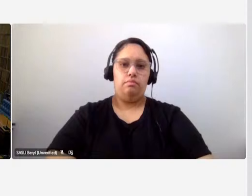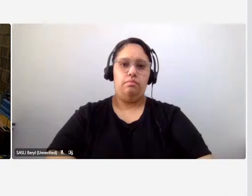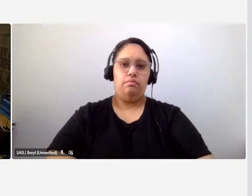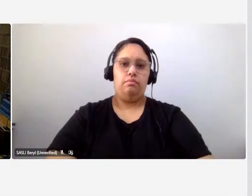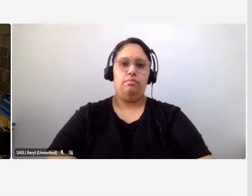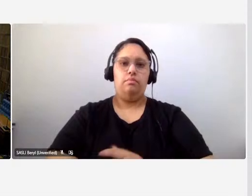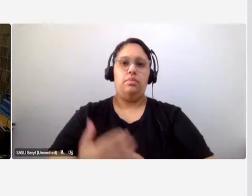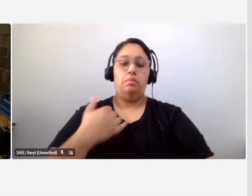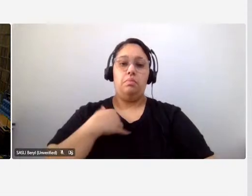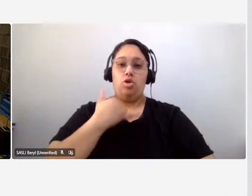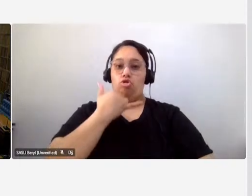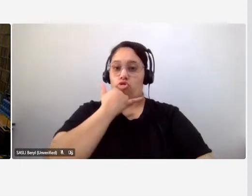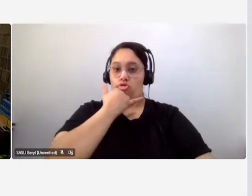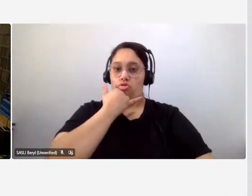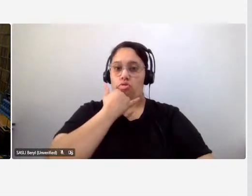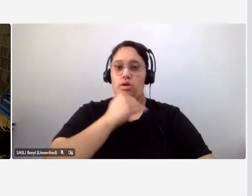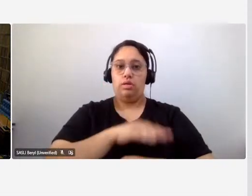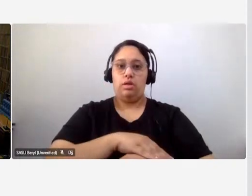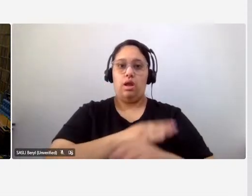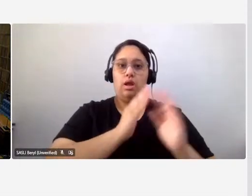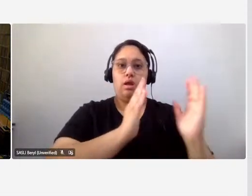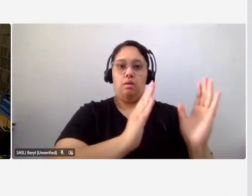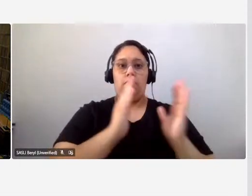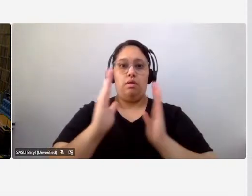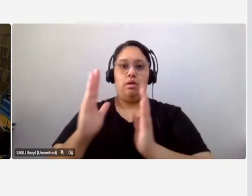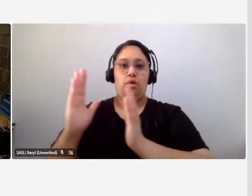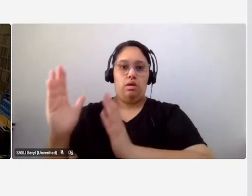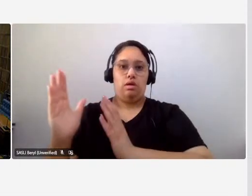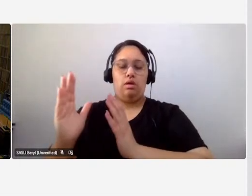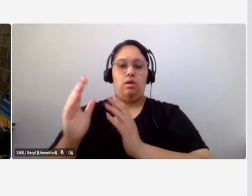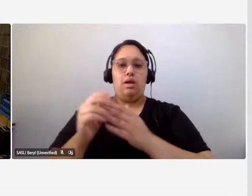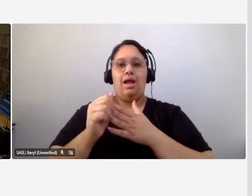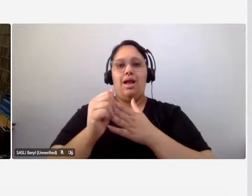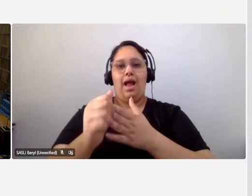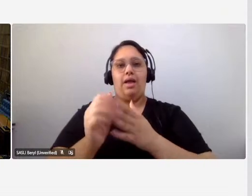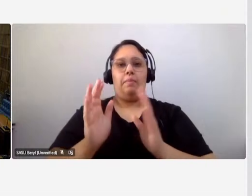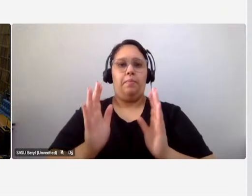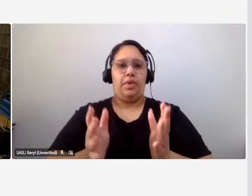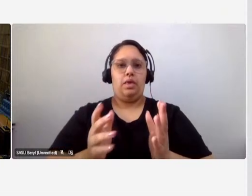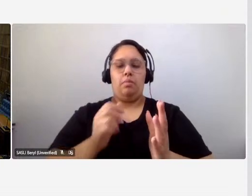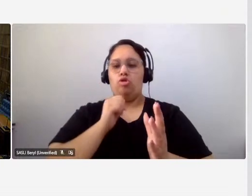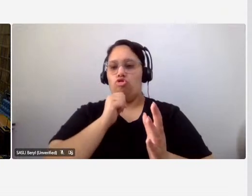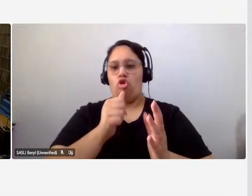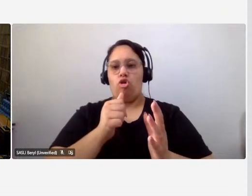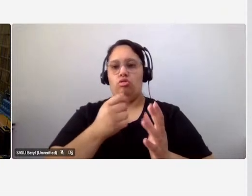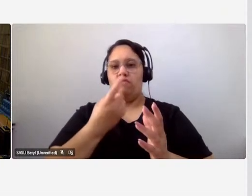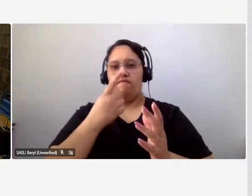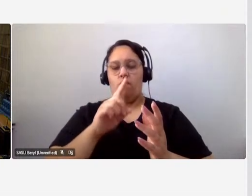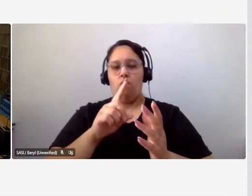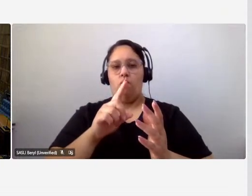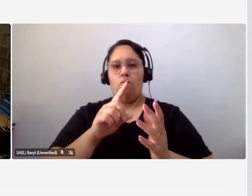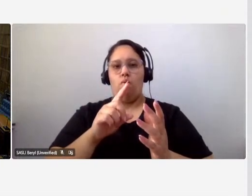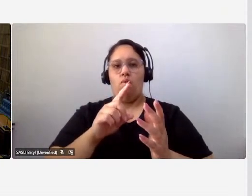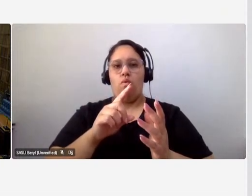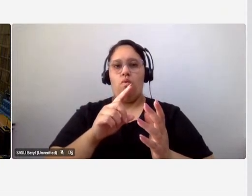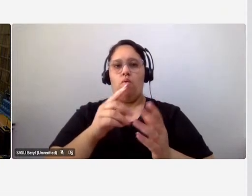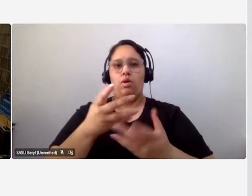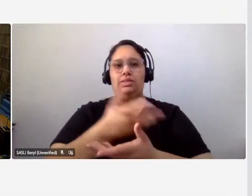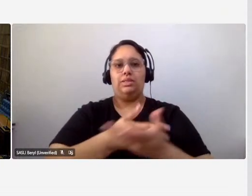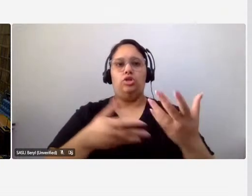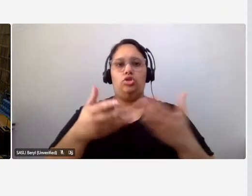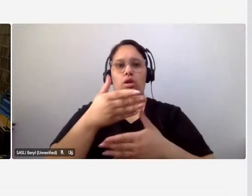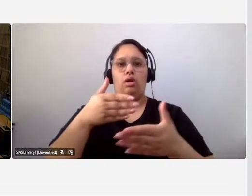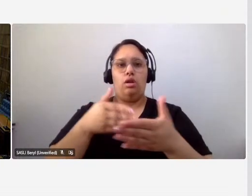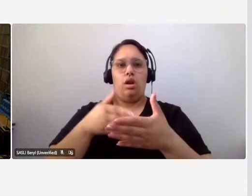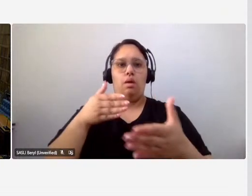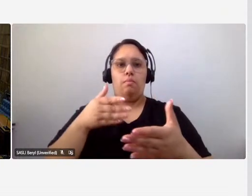to stifle discussions? Would I be wrong if I make that conclusion? I heard you